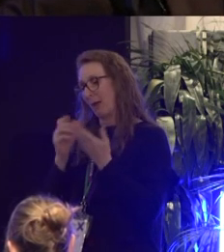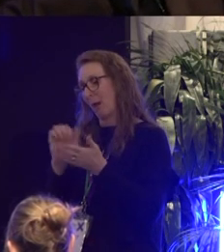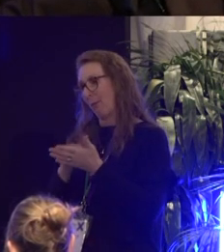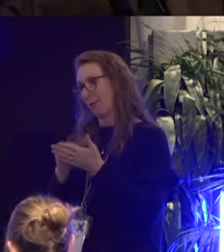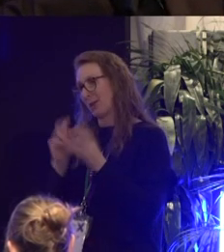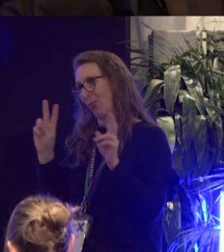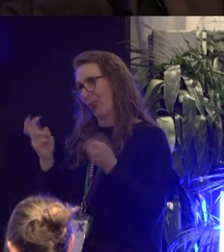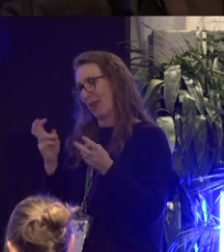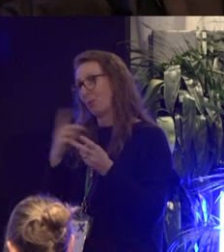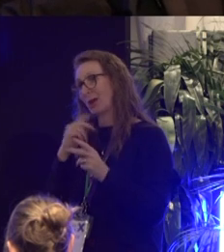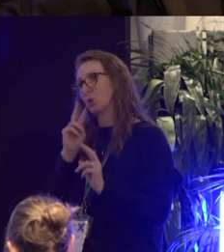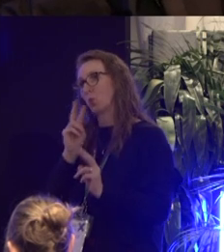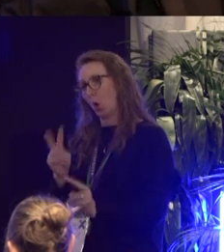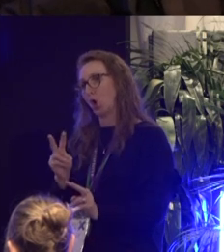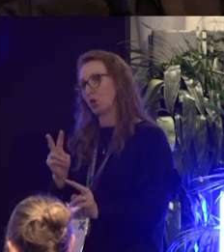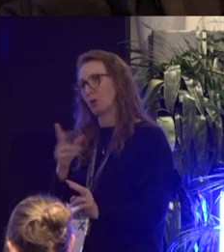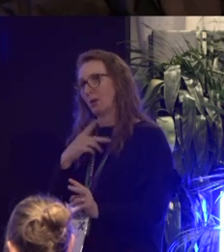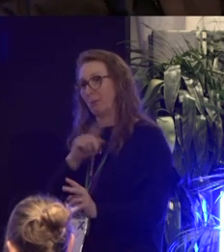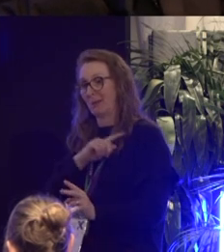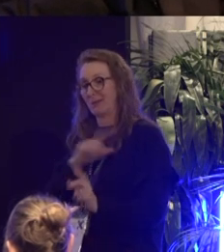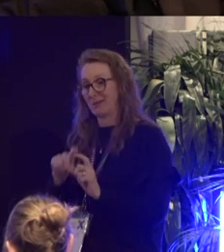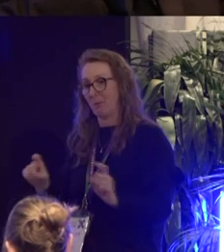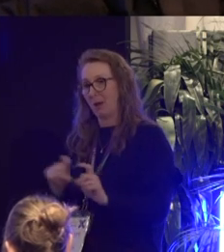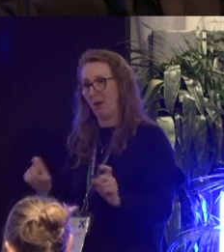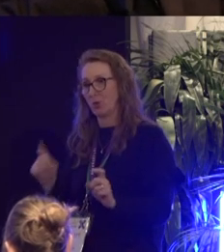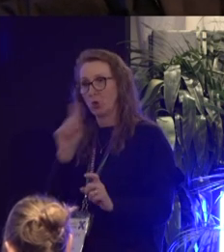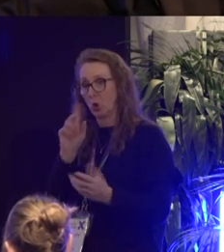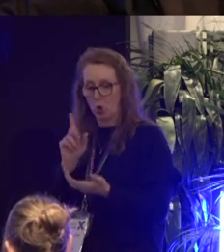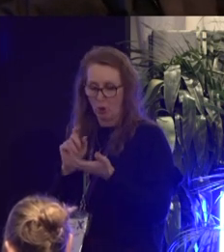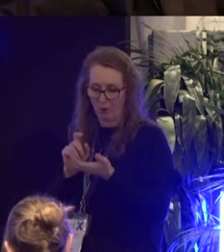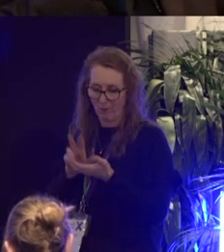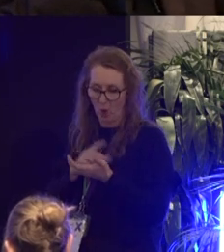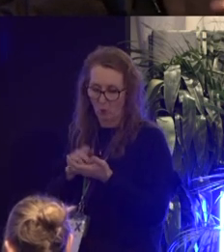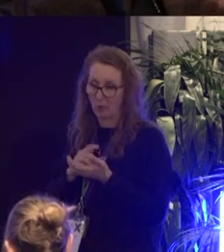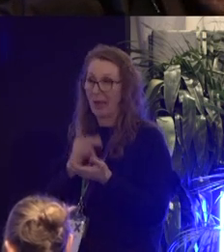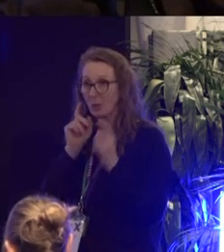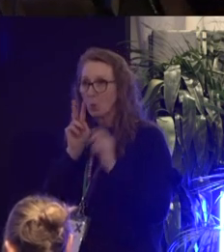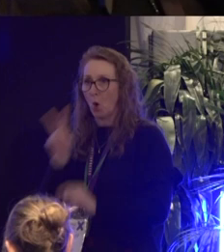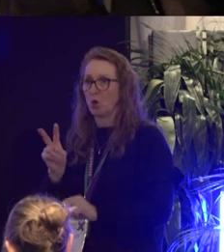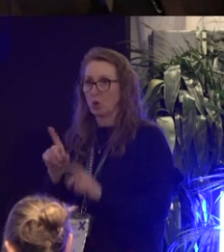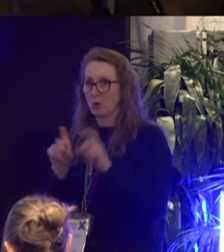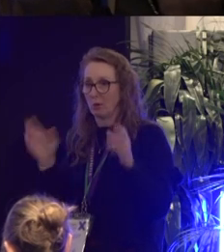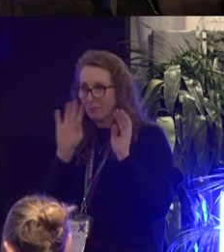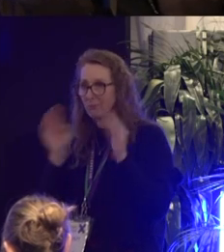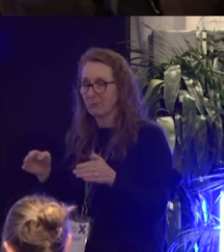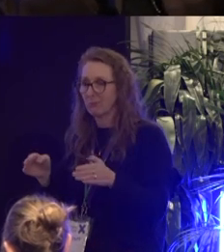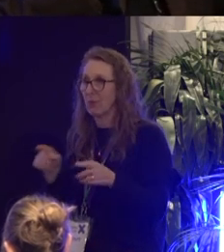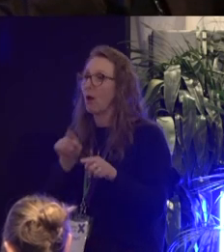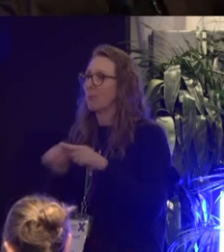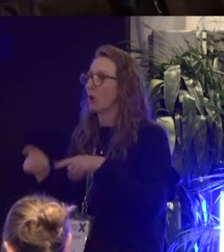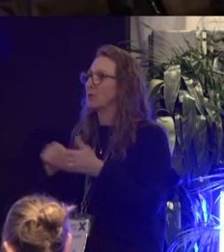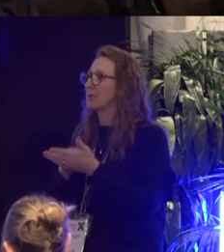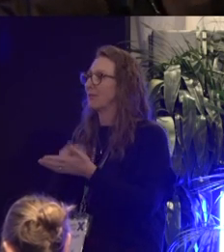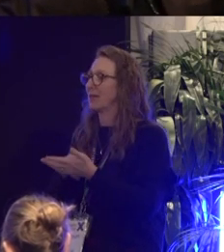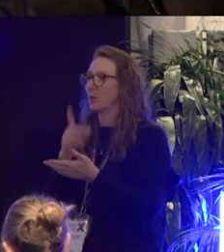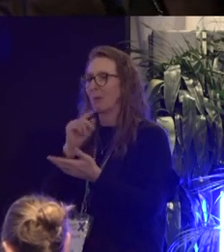that you had to watch them because they had subtitles and you couldn't look at your phone. And if you watch most telly, you can sort of be half